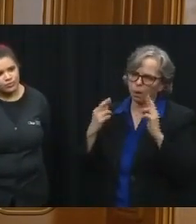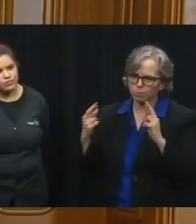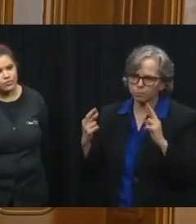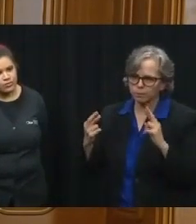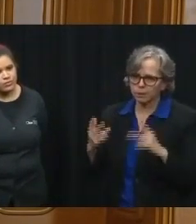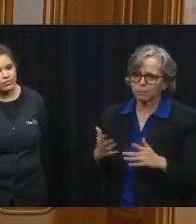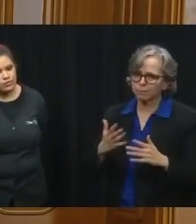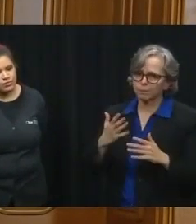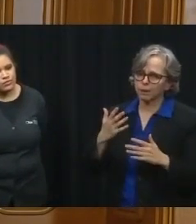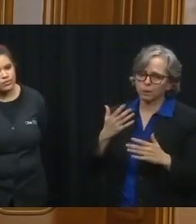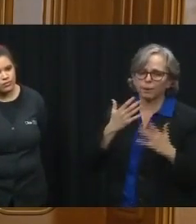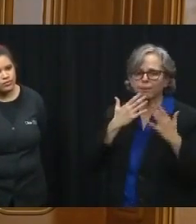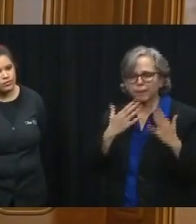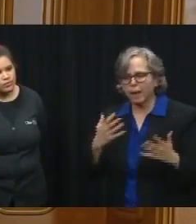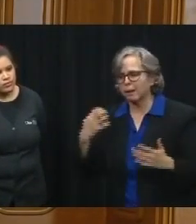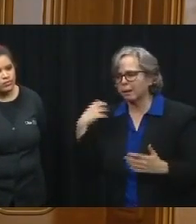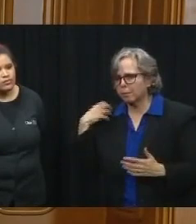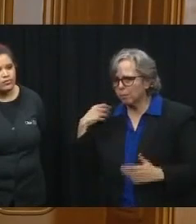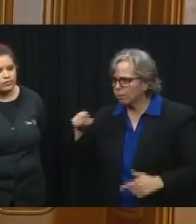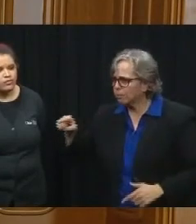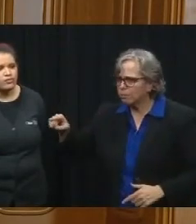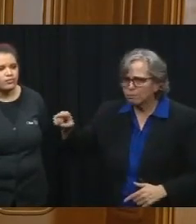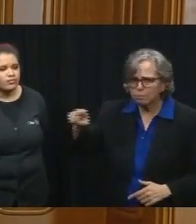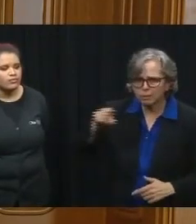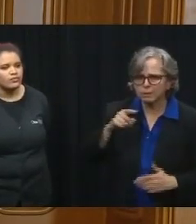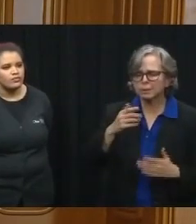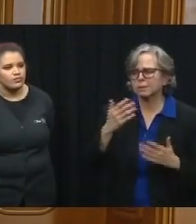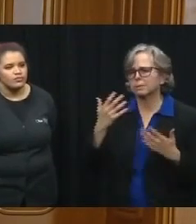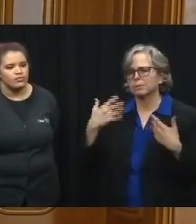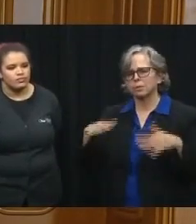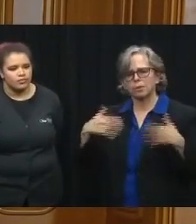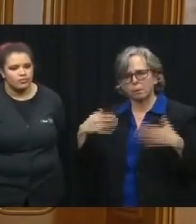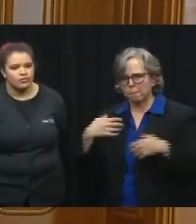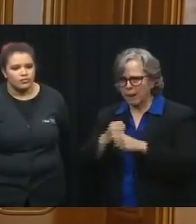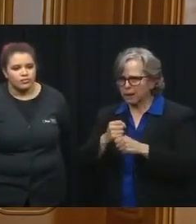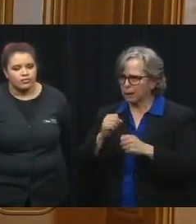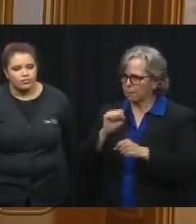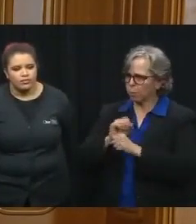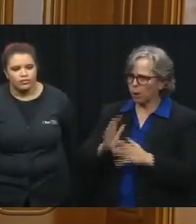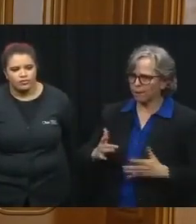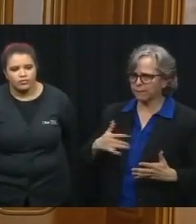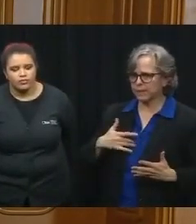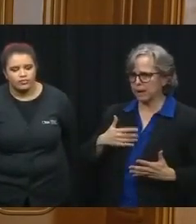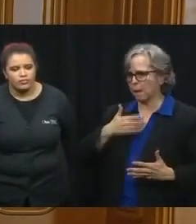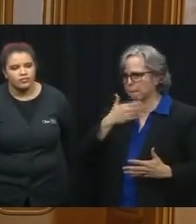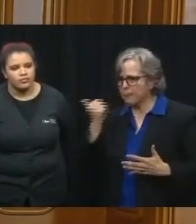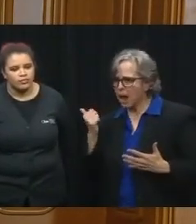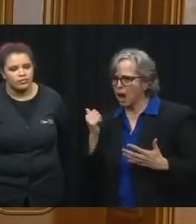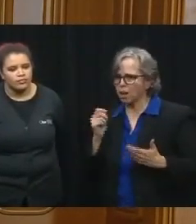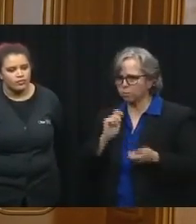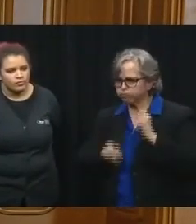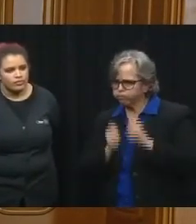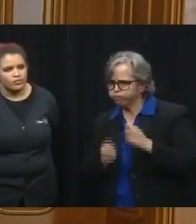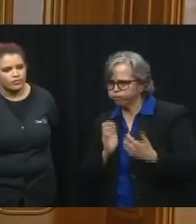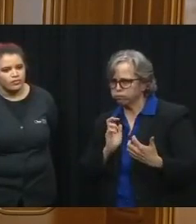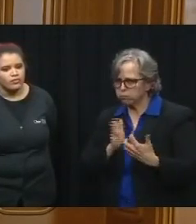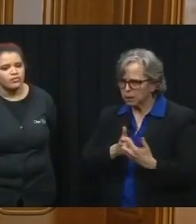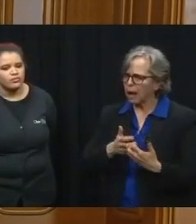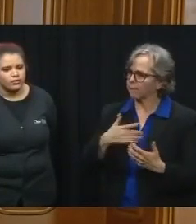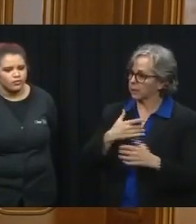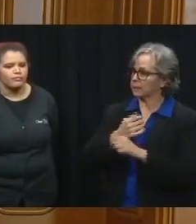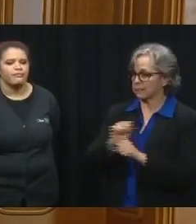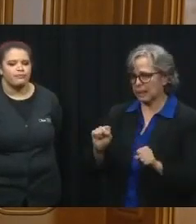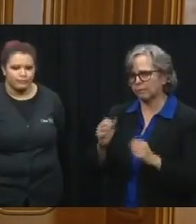things to make their employees not only feel better, but actually about being safe, but also